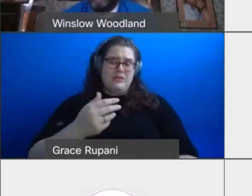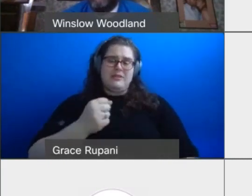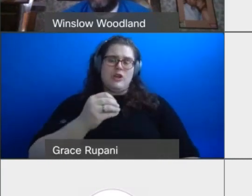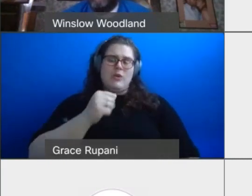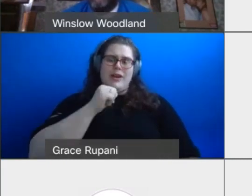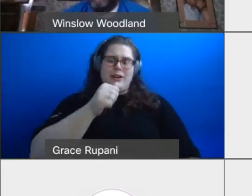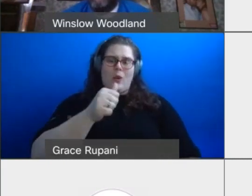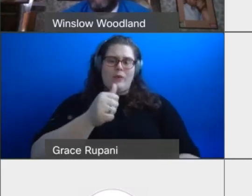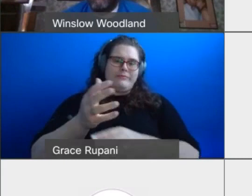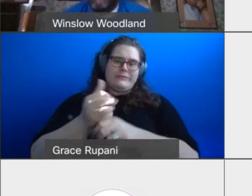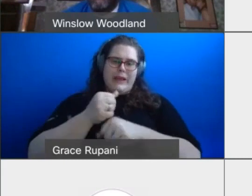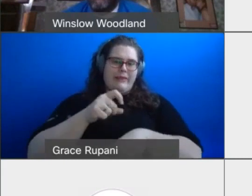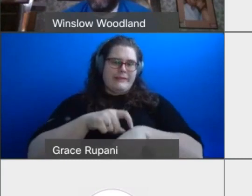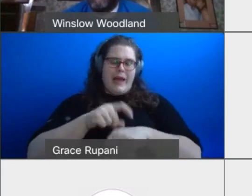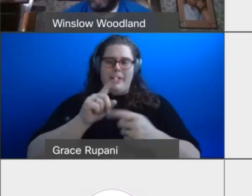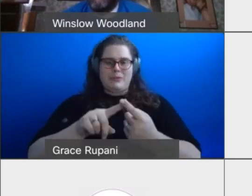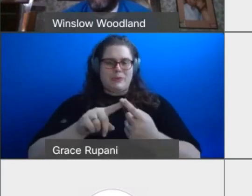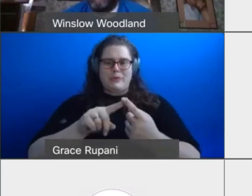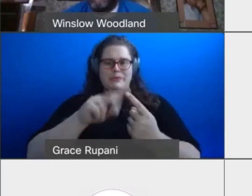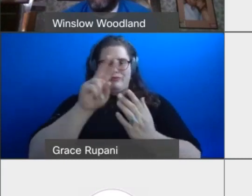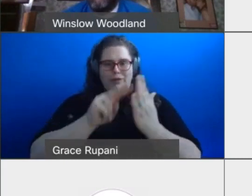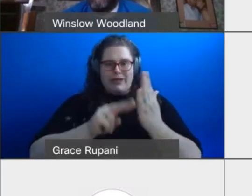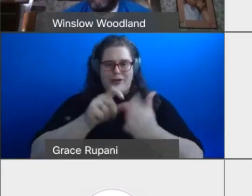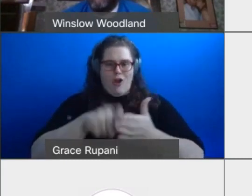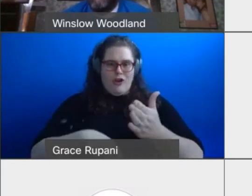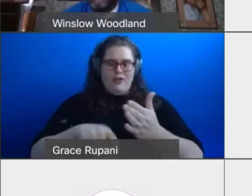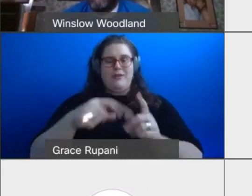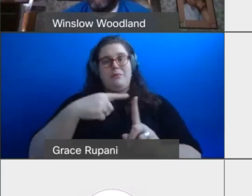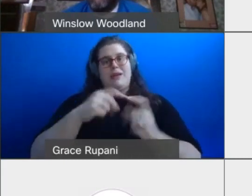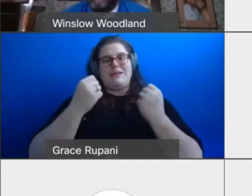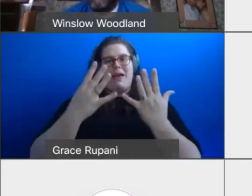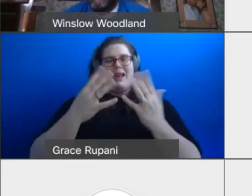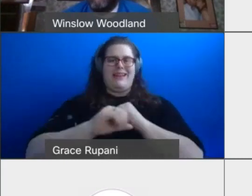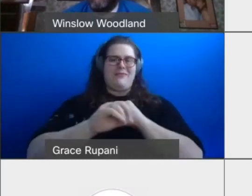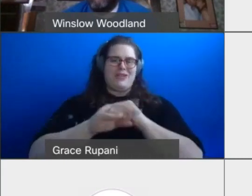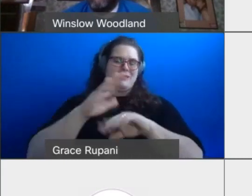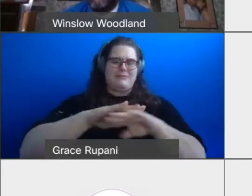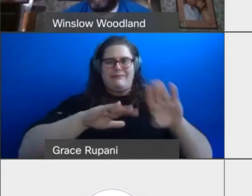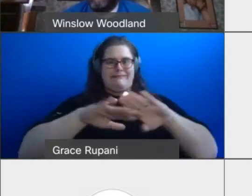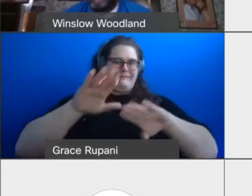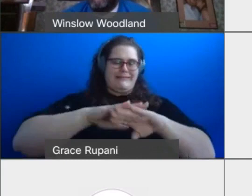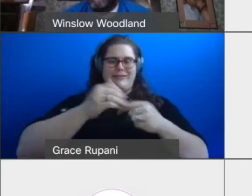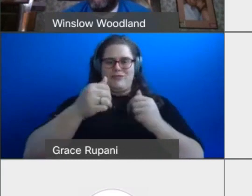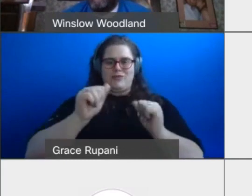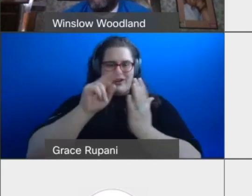to dig through the ads on the article to be able to read it.